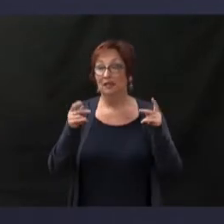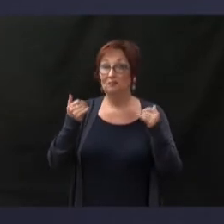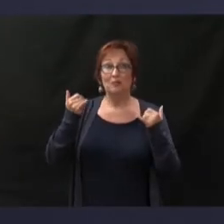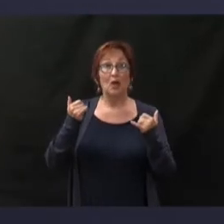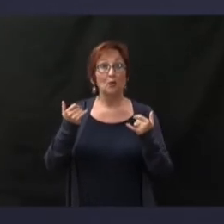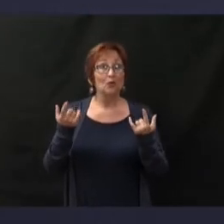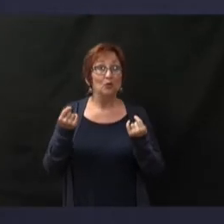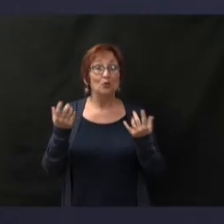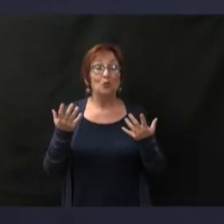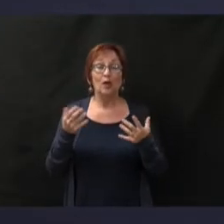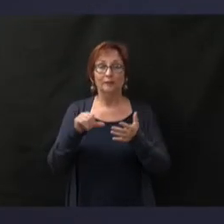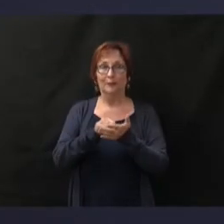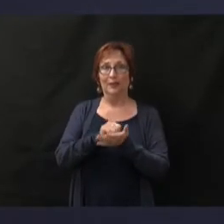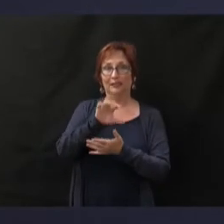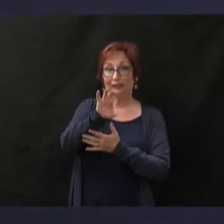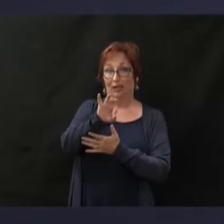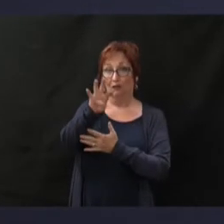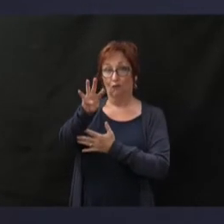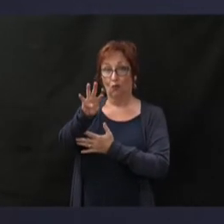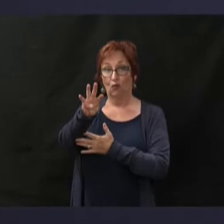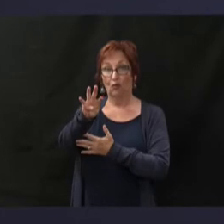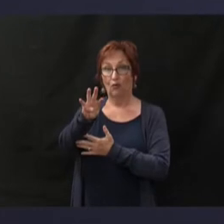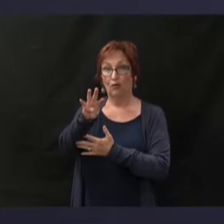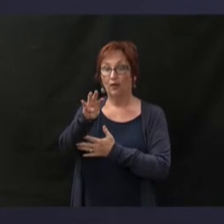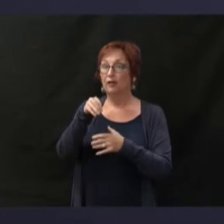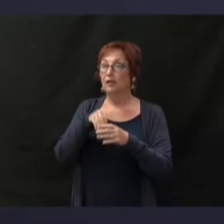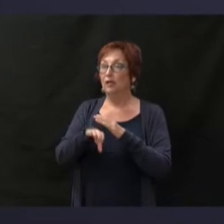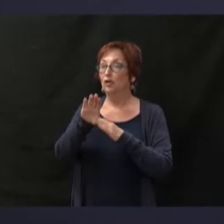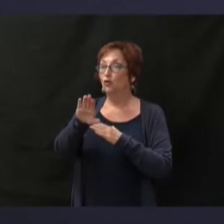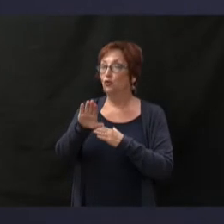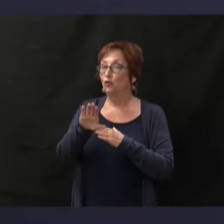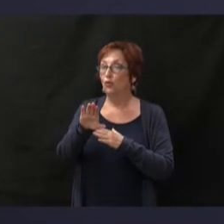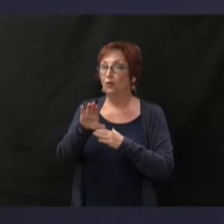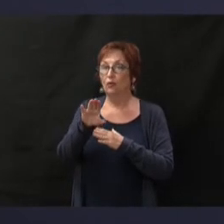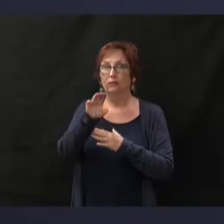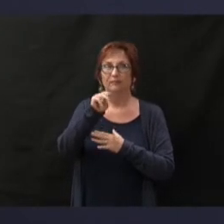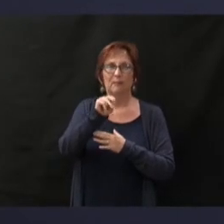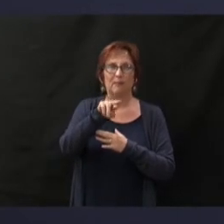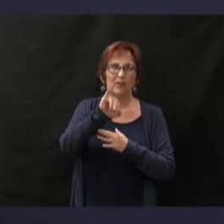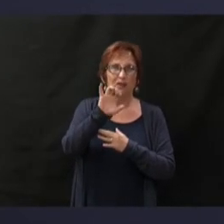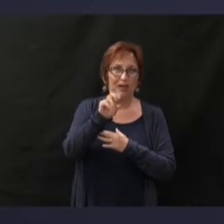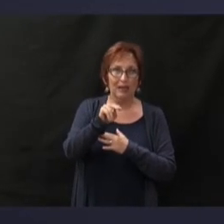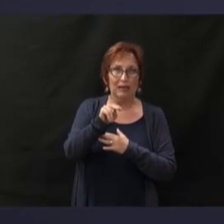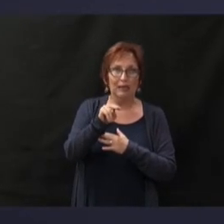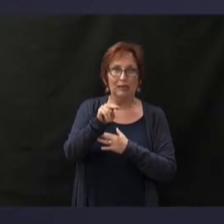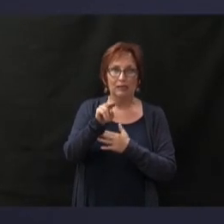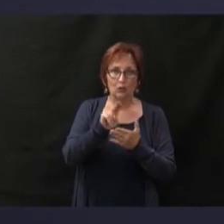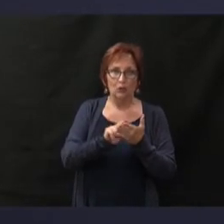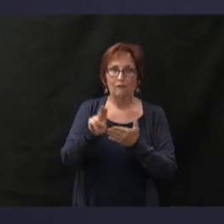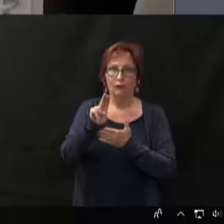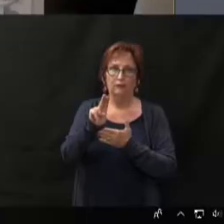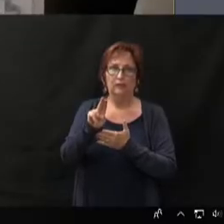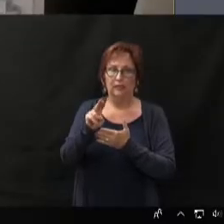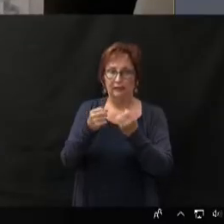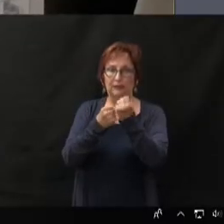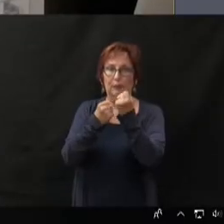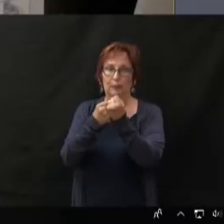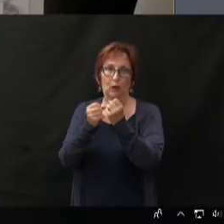is be on page 94 in your Orton Gillingham supplemental document.